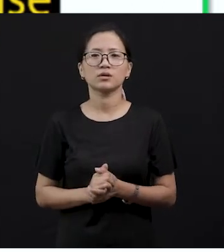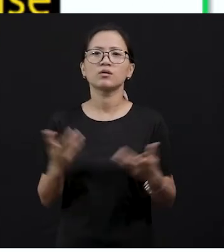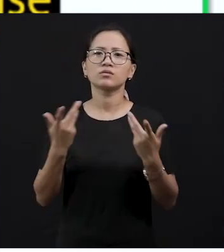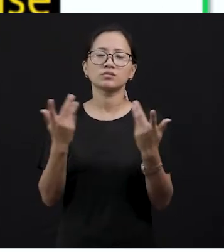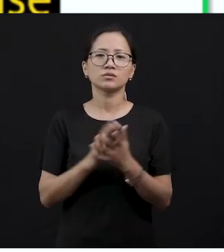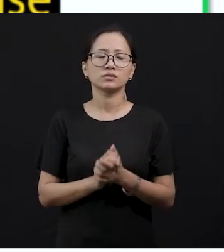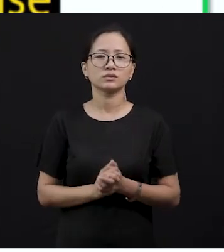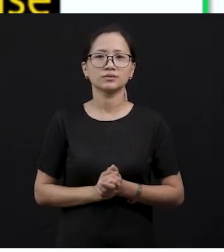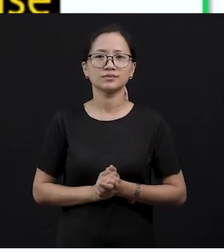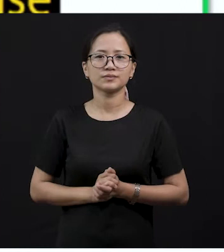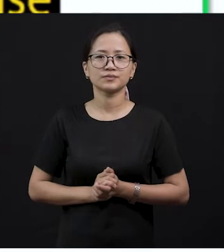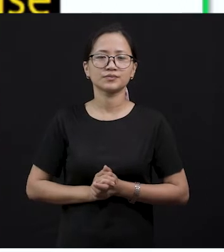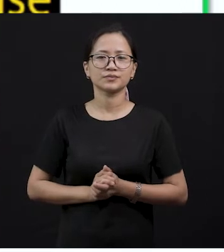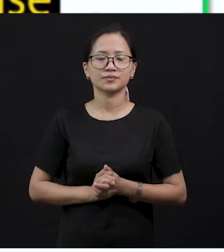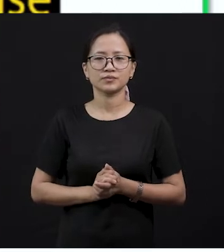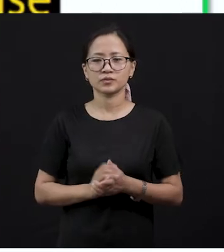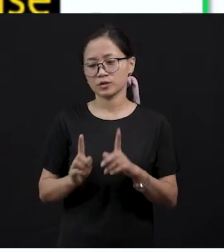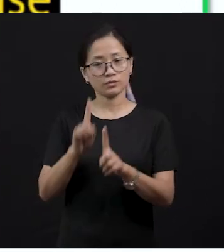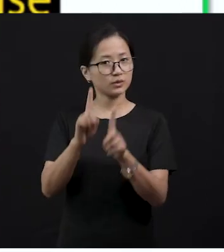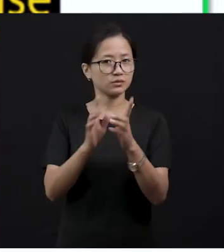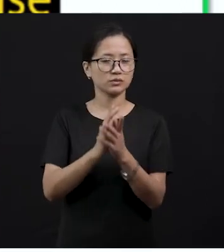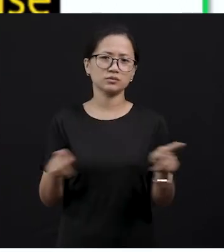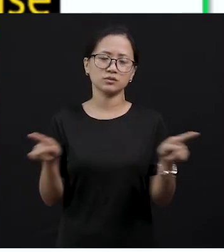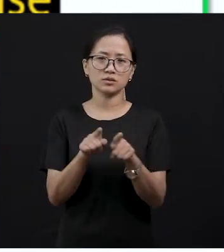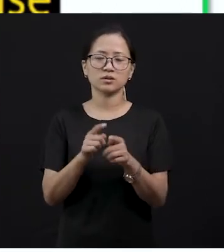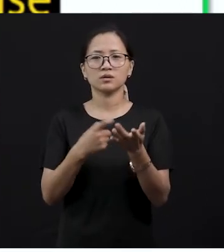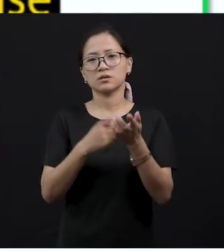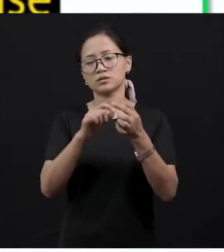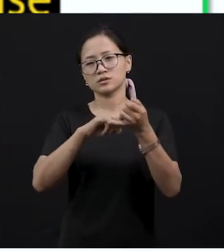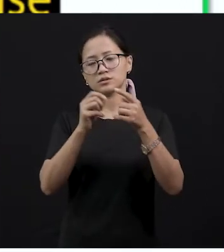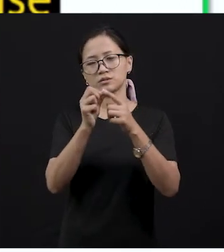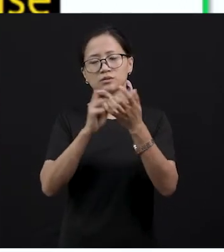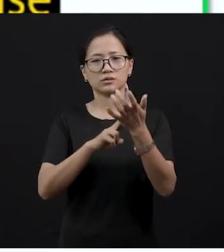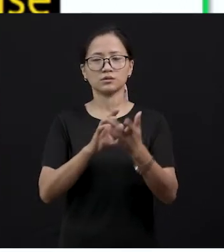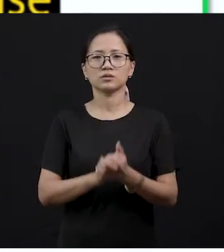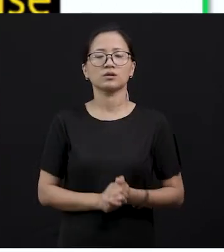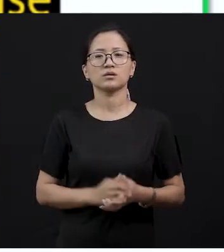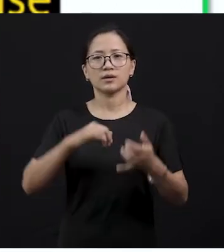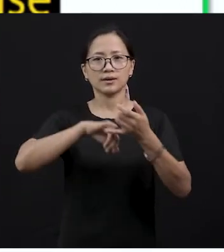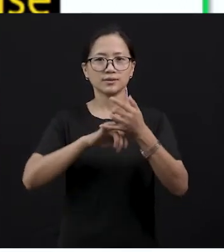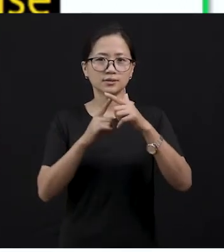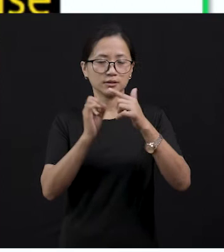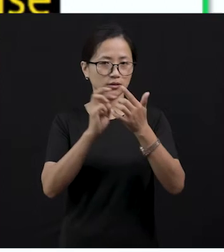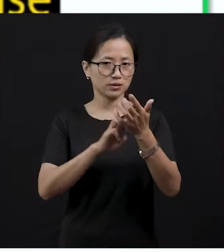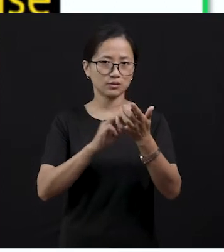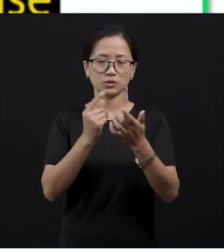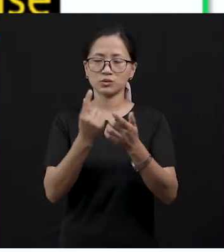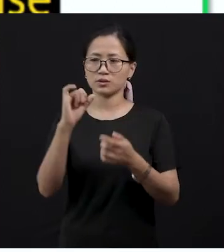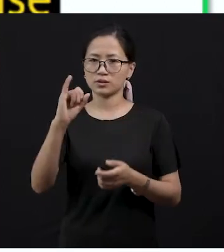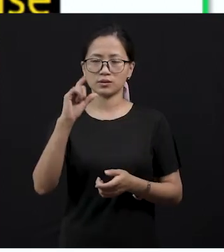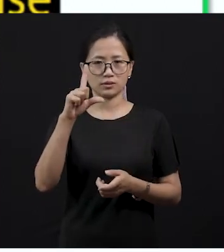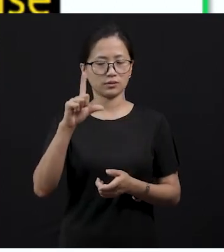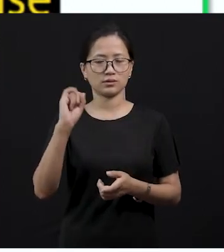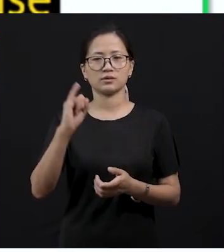what is, children? Yeah, so plants also respond to stimuli, like it is responding,